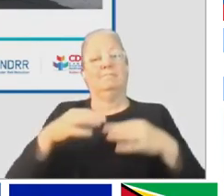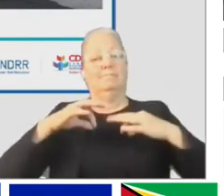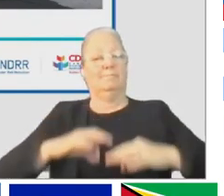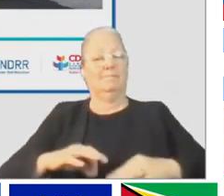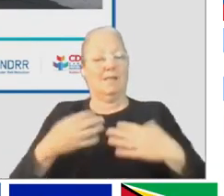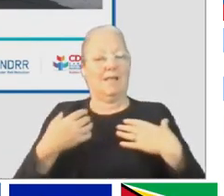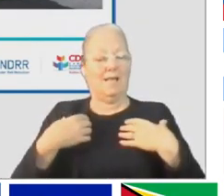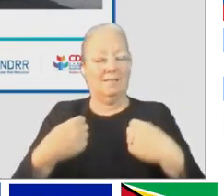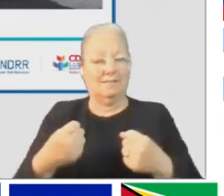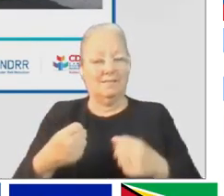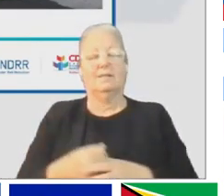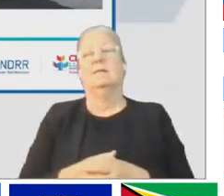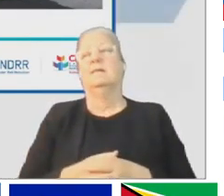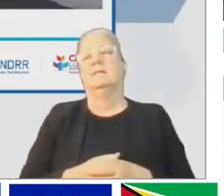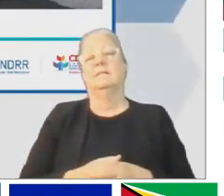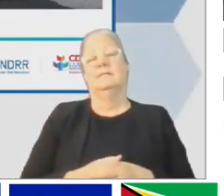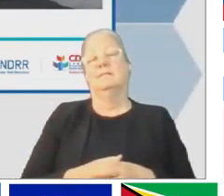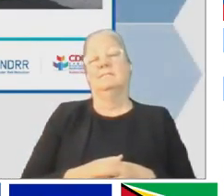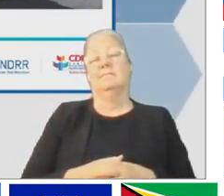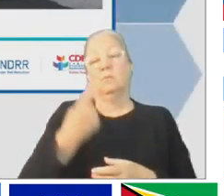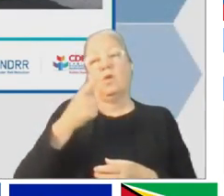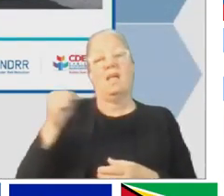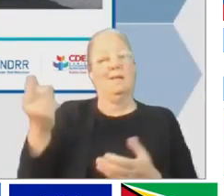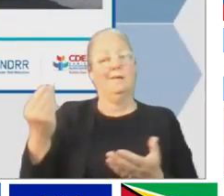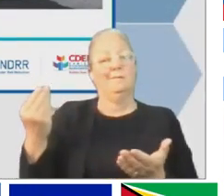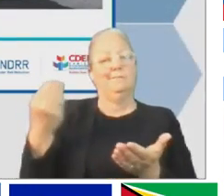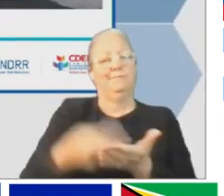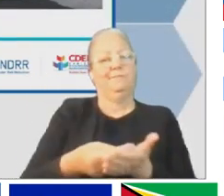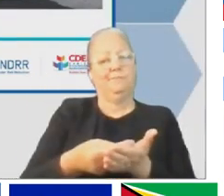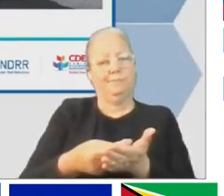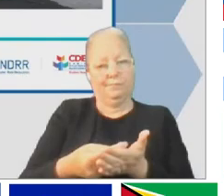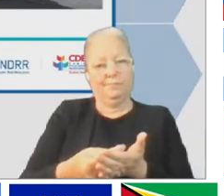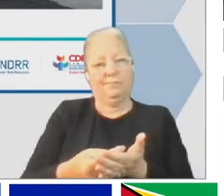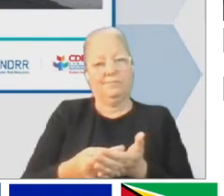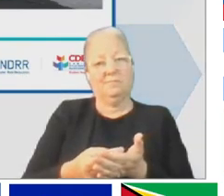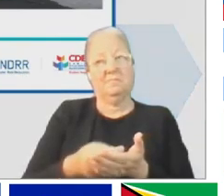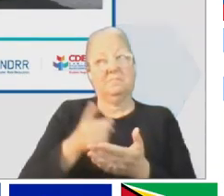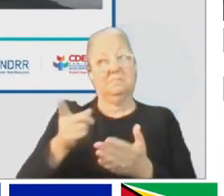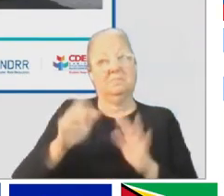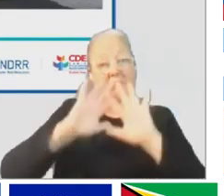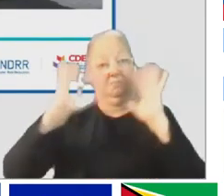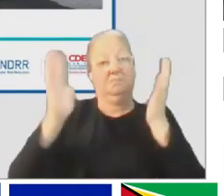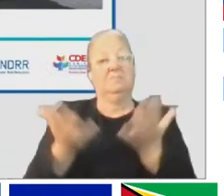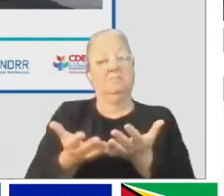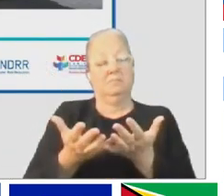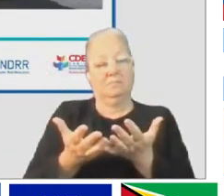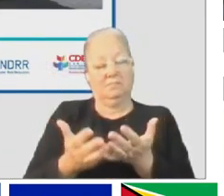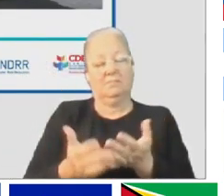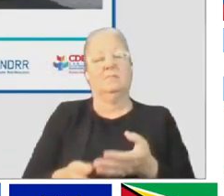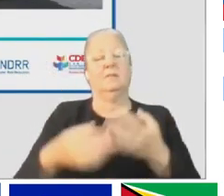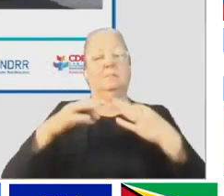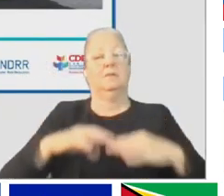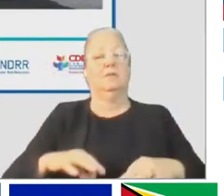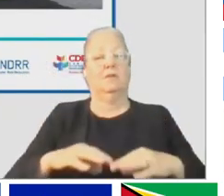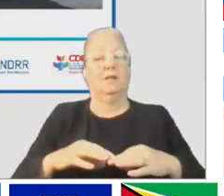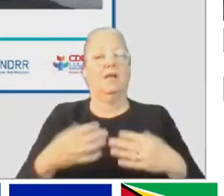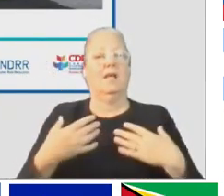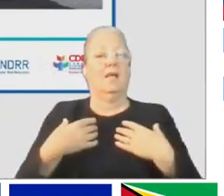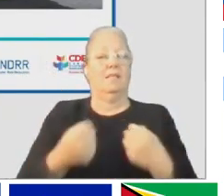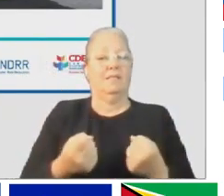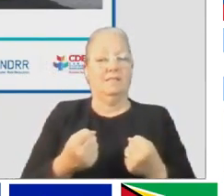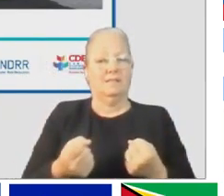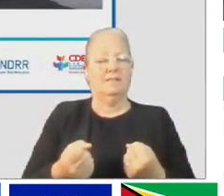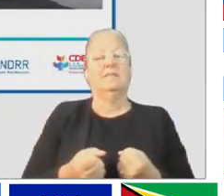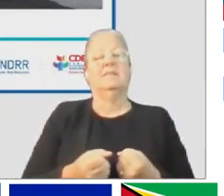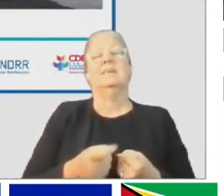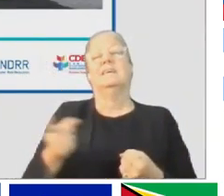had a donor, a donor externally international, and the Ministry of Health, as we were dealing with Ebola then, they saw it fit